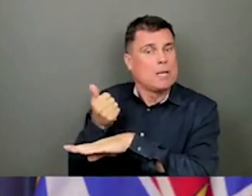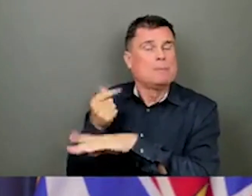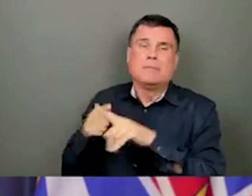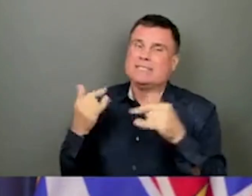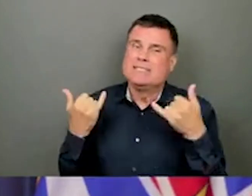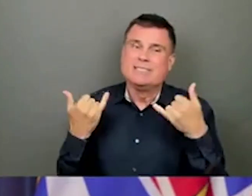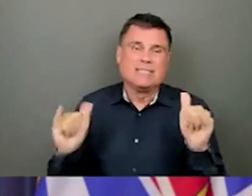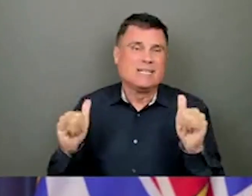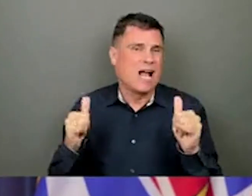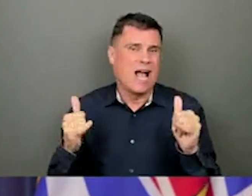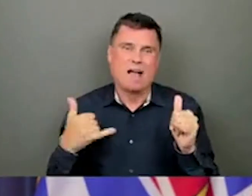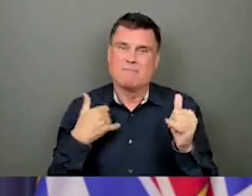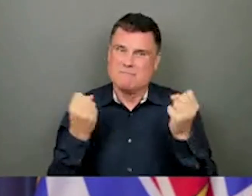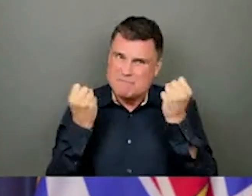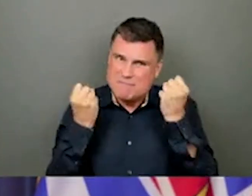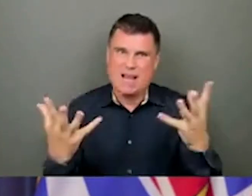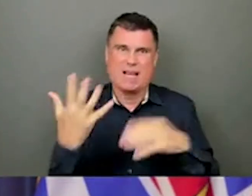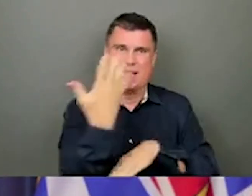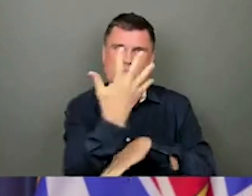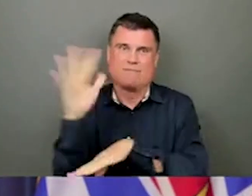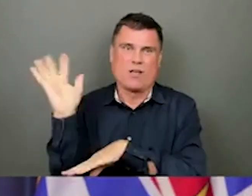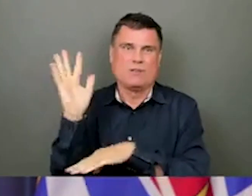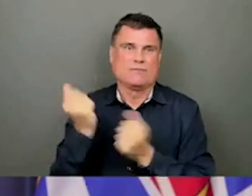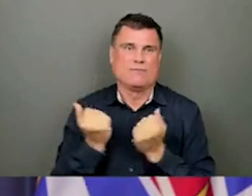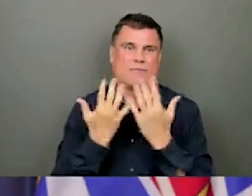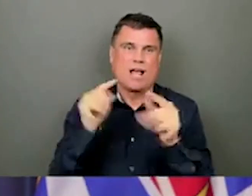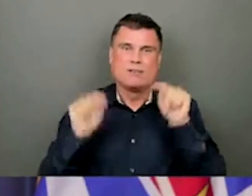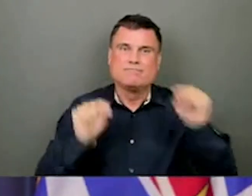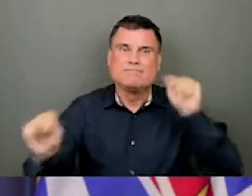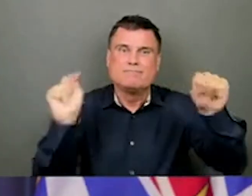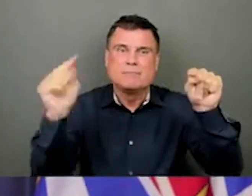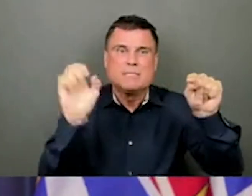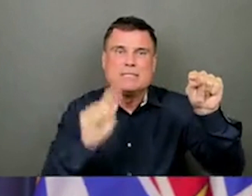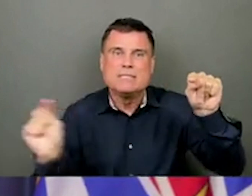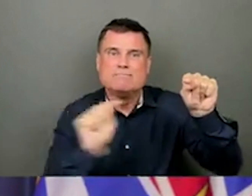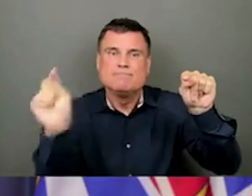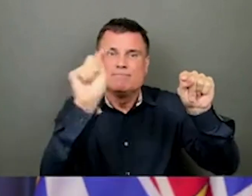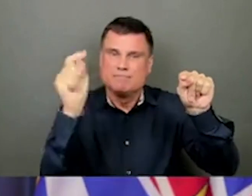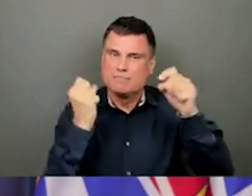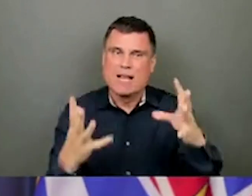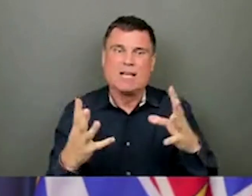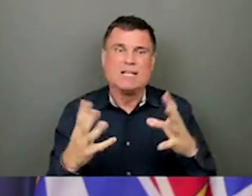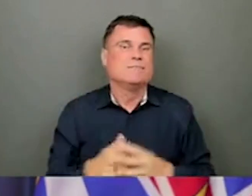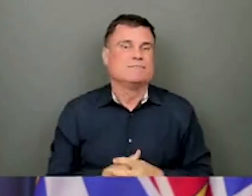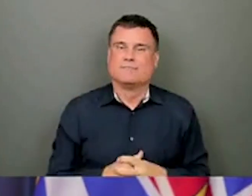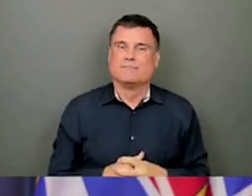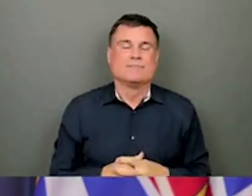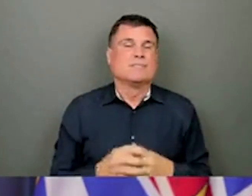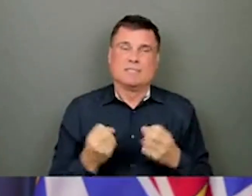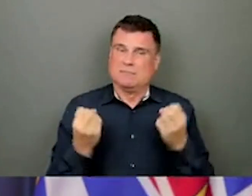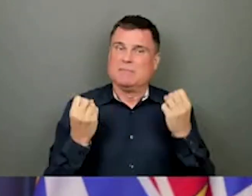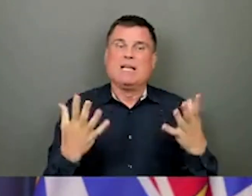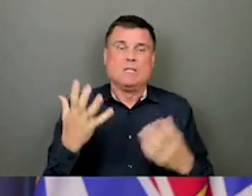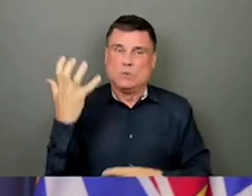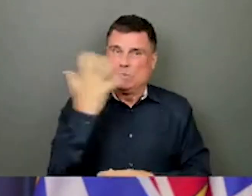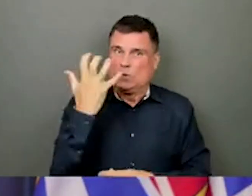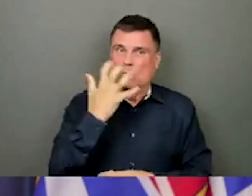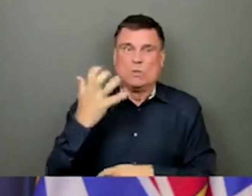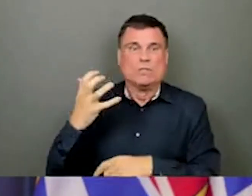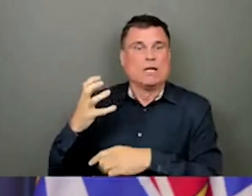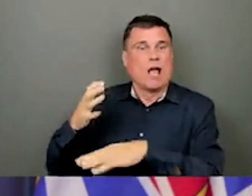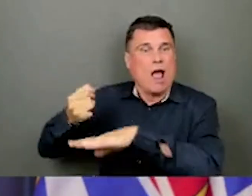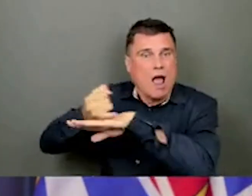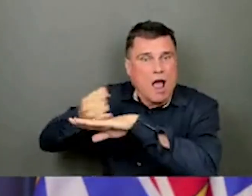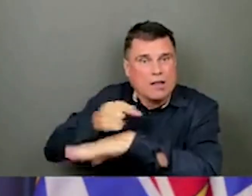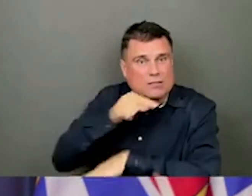season. Currently, significant fires in all parts of British Columbia, here on the island, in the interior,